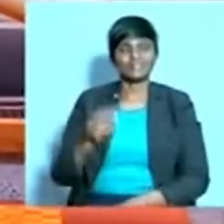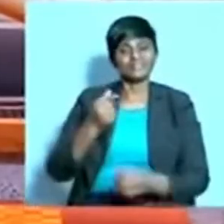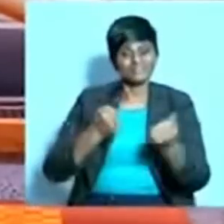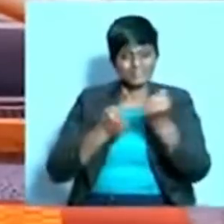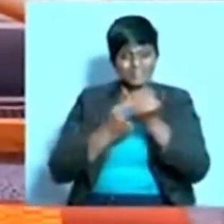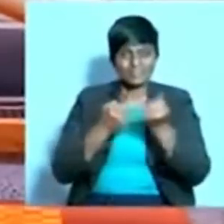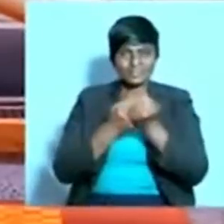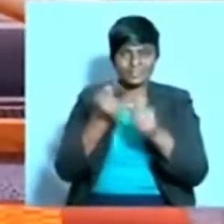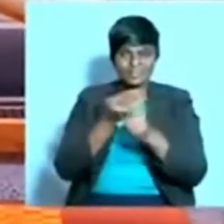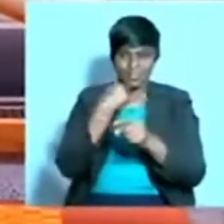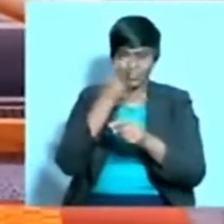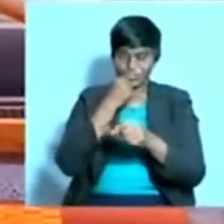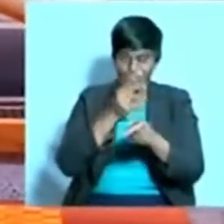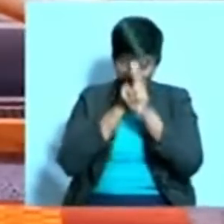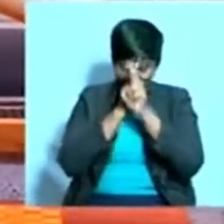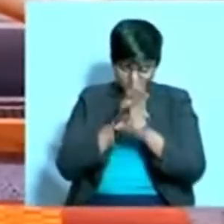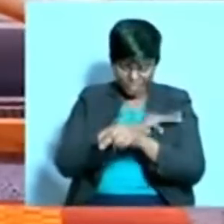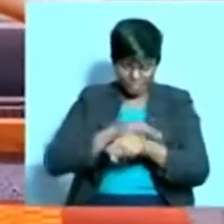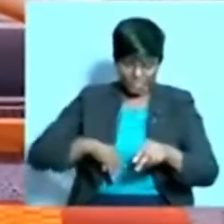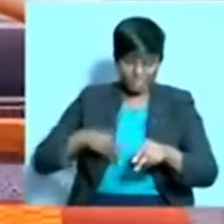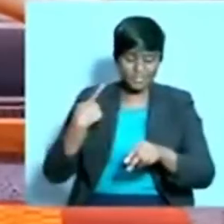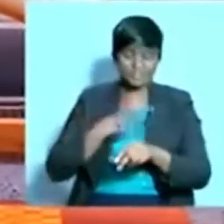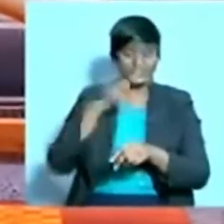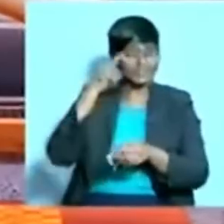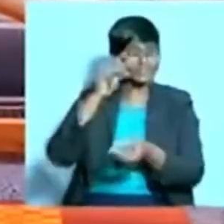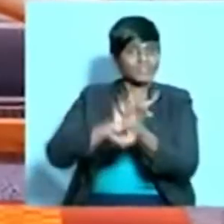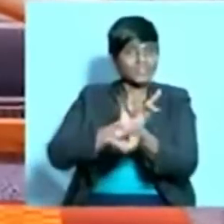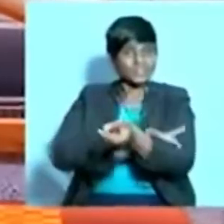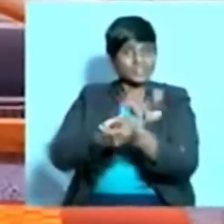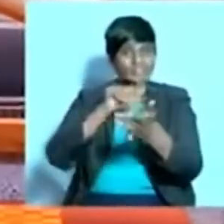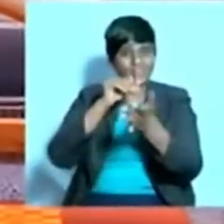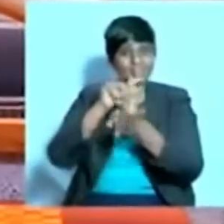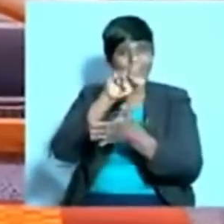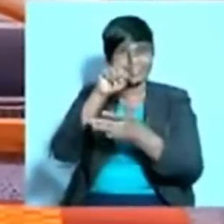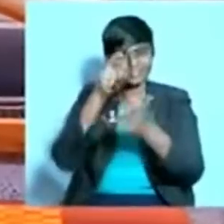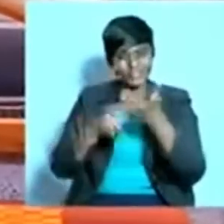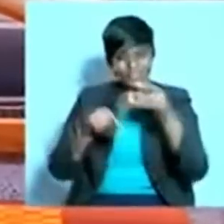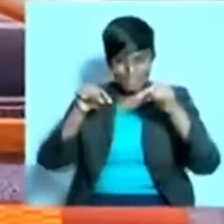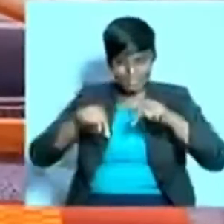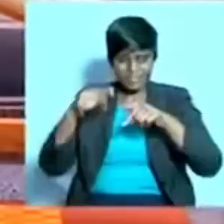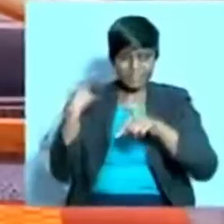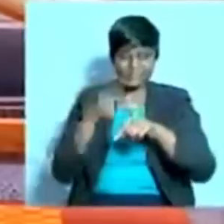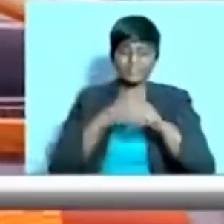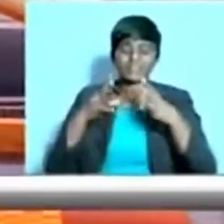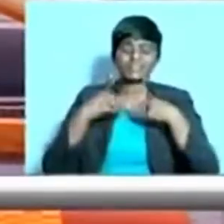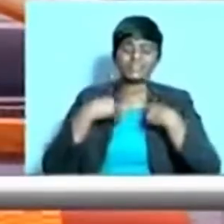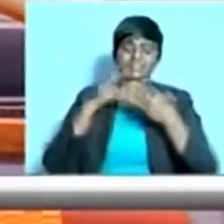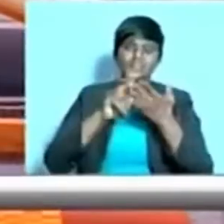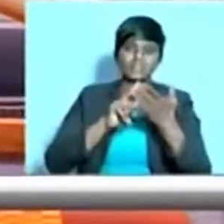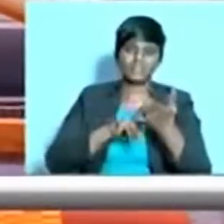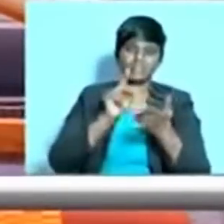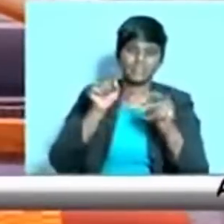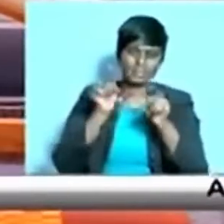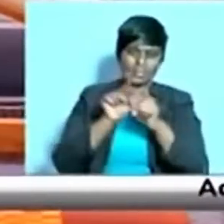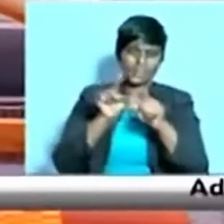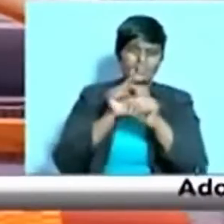seconded by the Honorable Member for Kasama Central. The question is that this House adopts the report of the Zambian